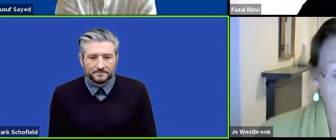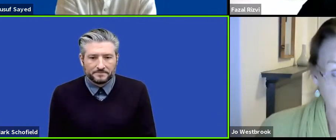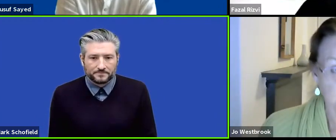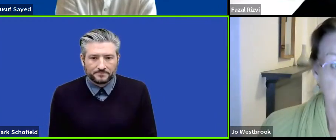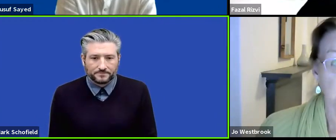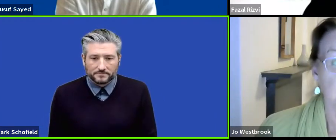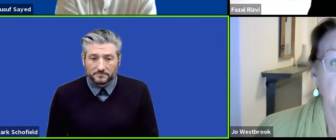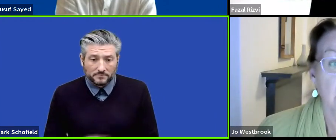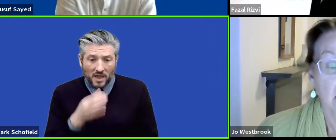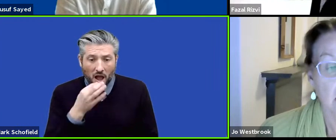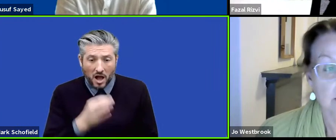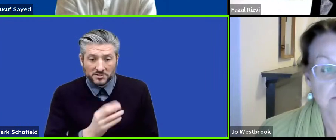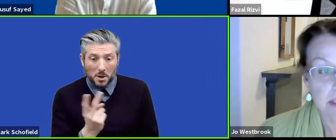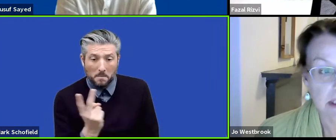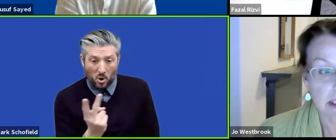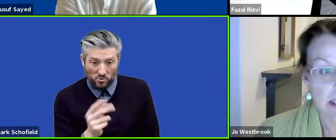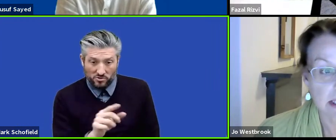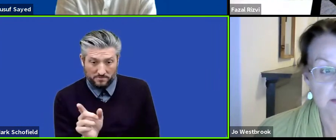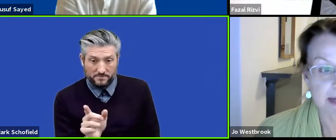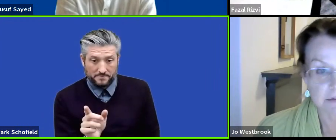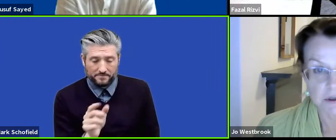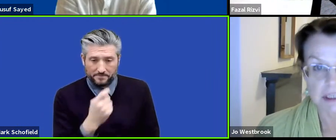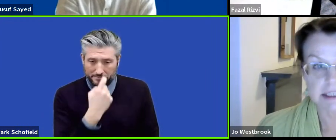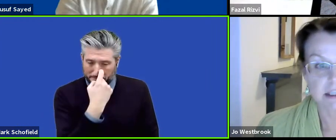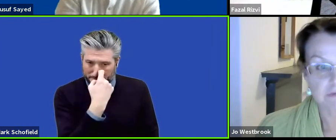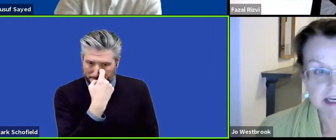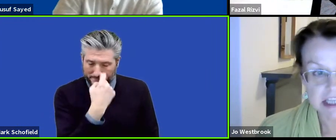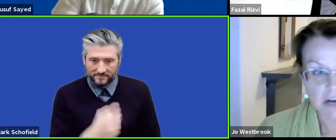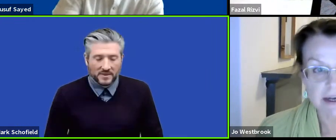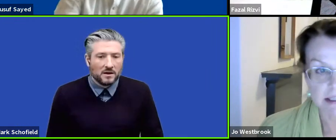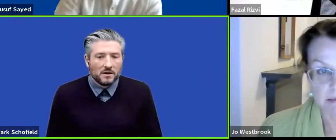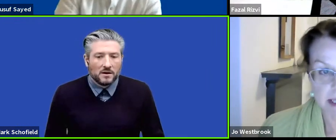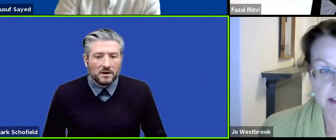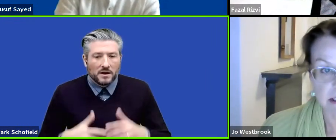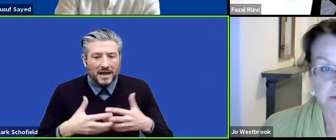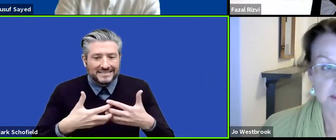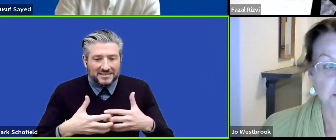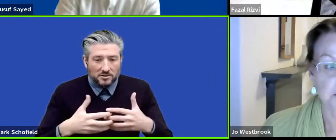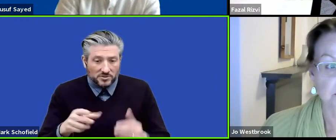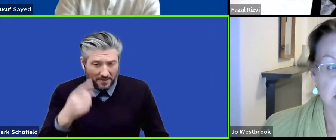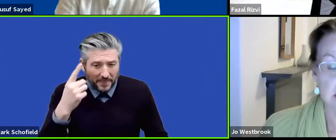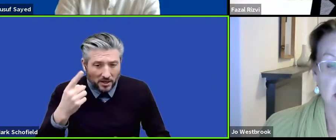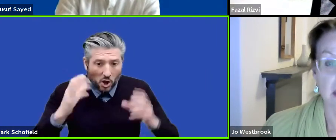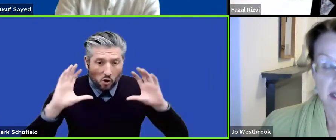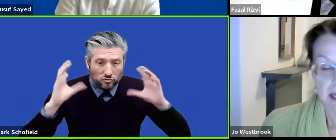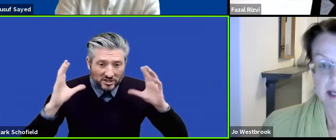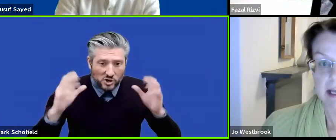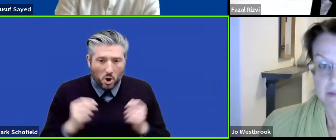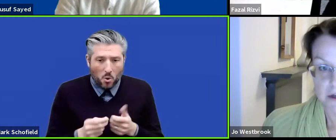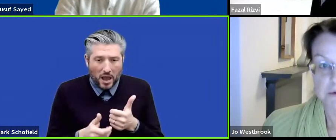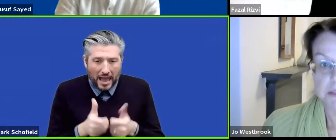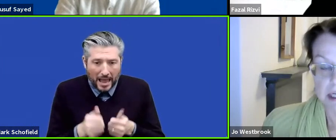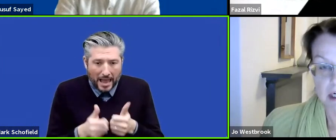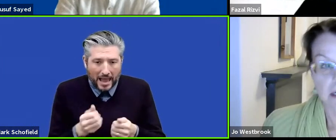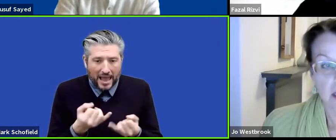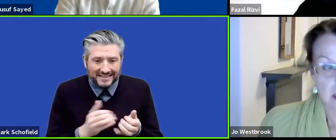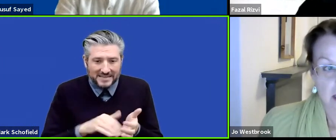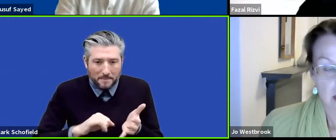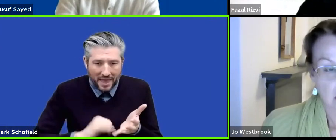of you, but I'll give both, is about if you consider radio, SMS and other social media,